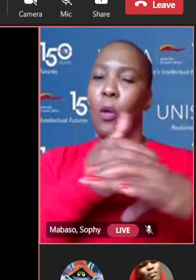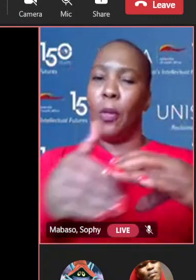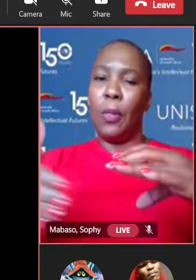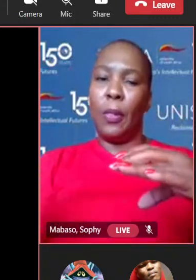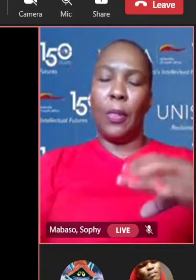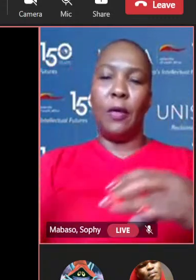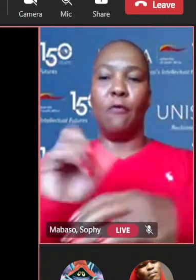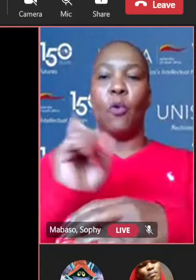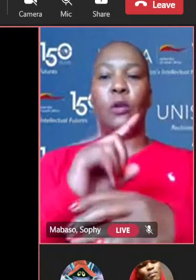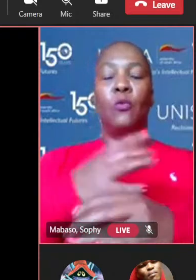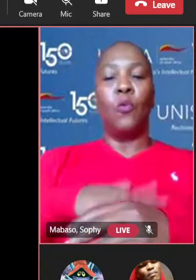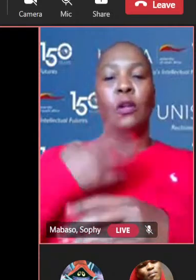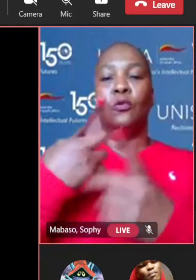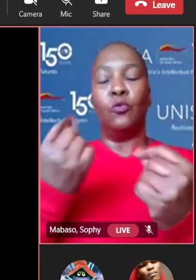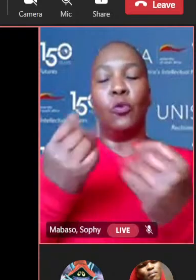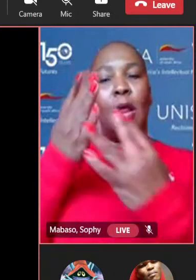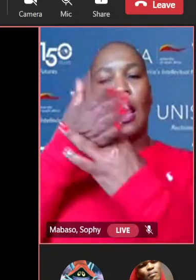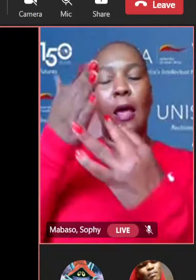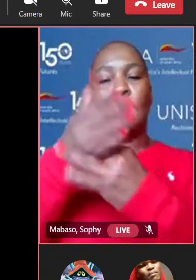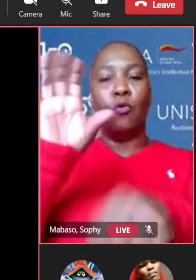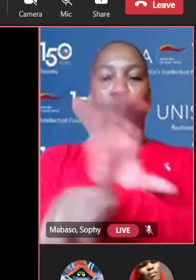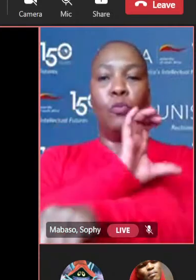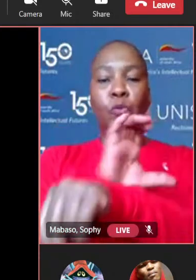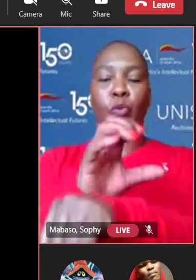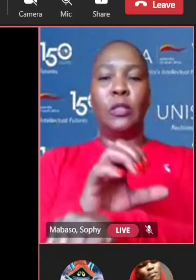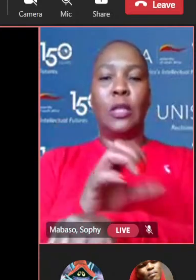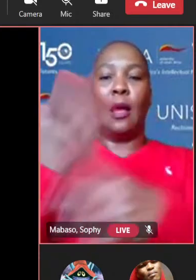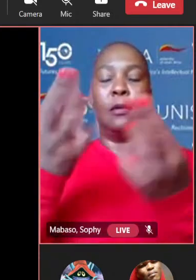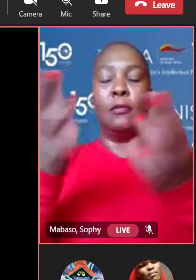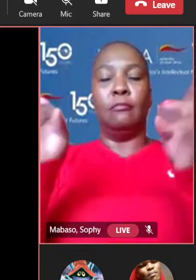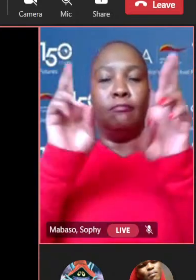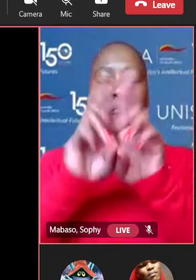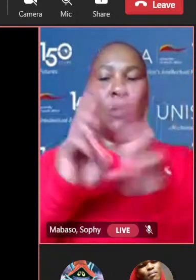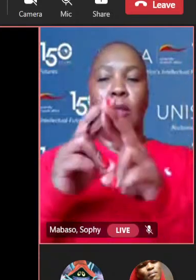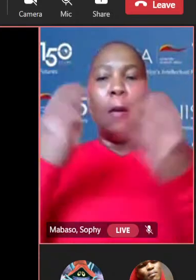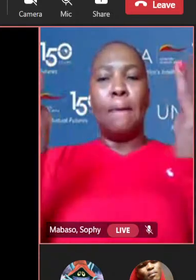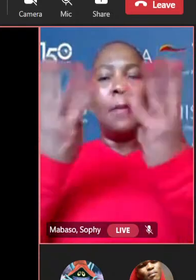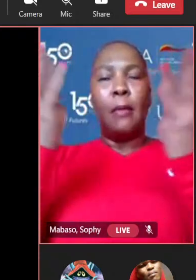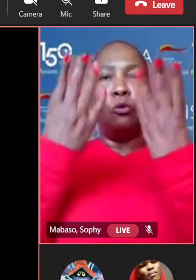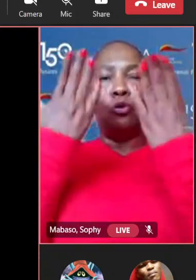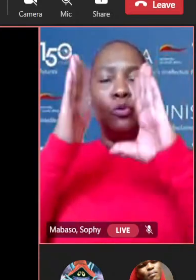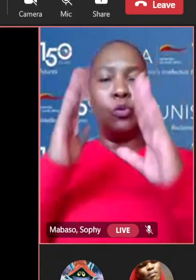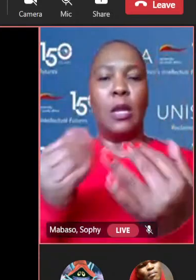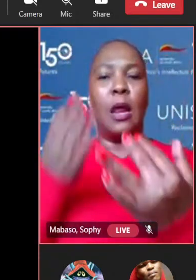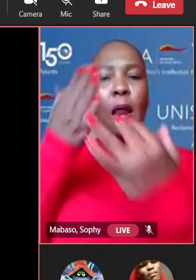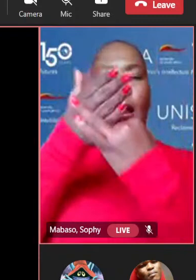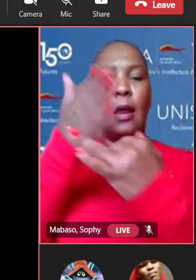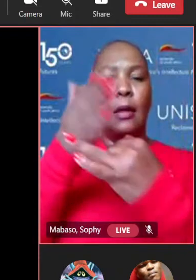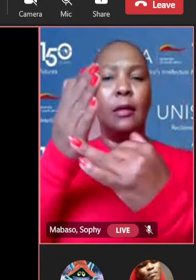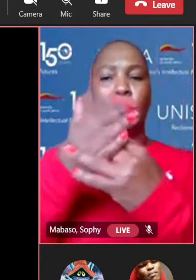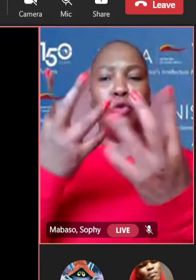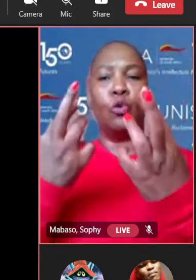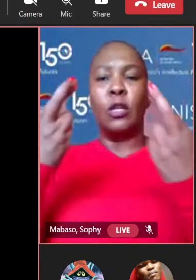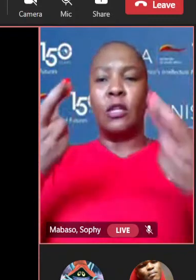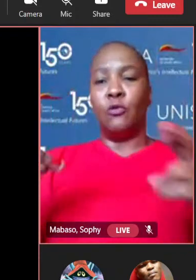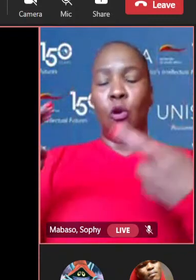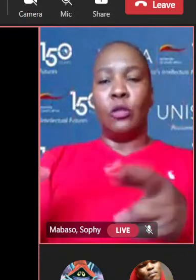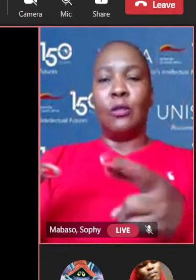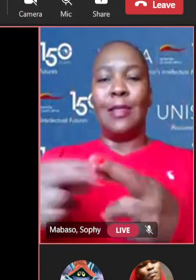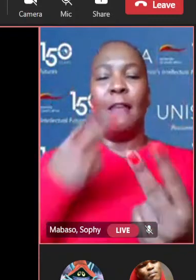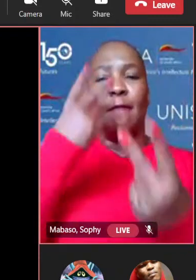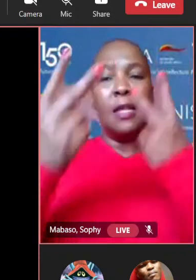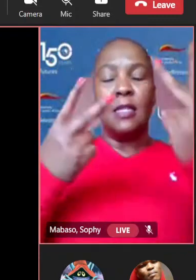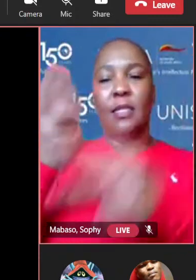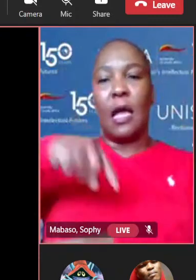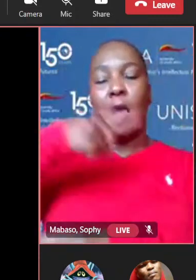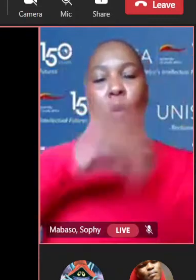also access computer labs. Students that do not have access to gadgets, they can visit our office. We've